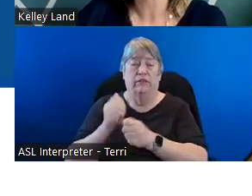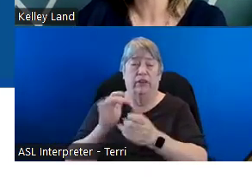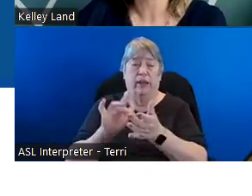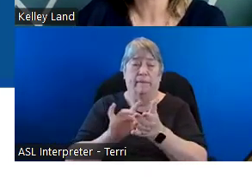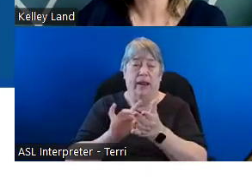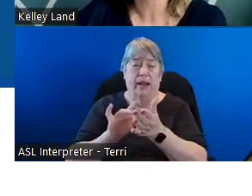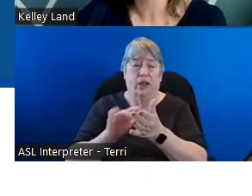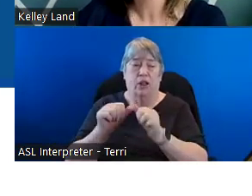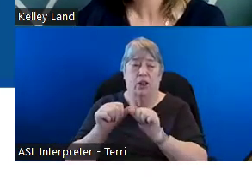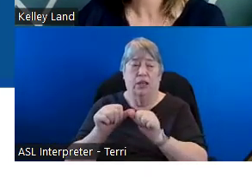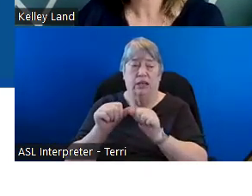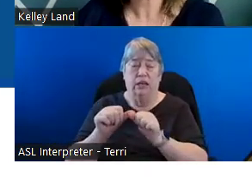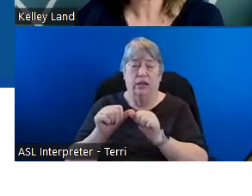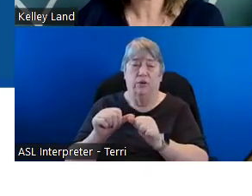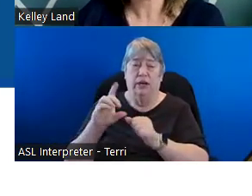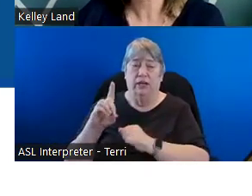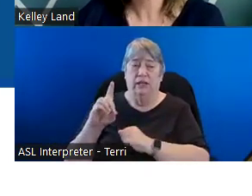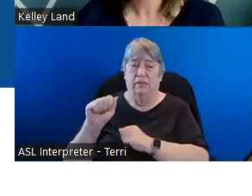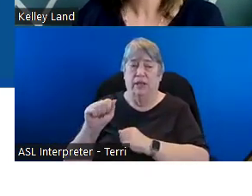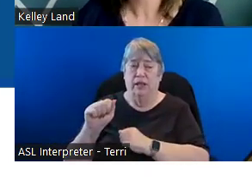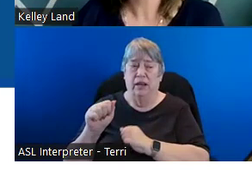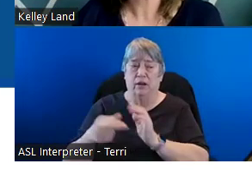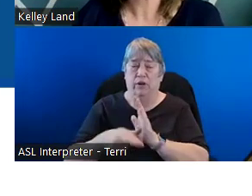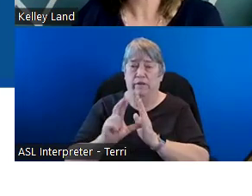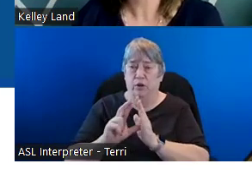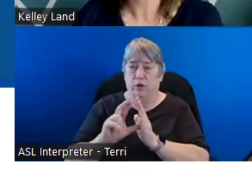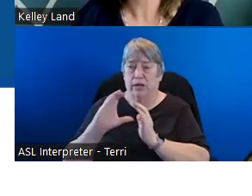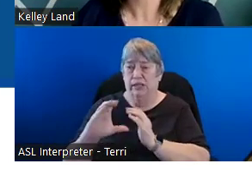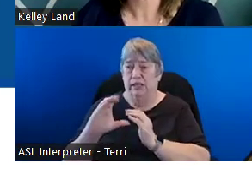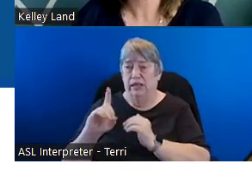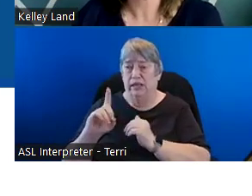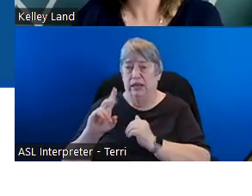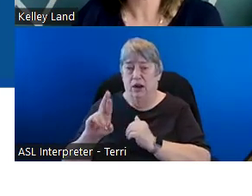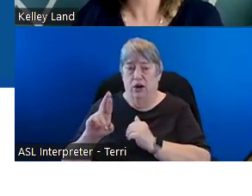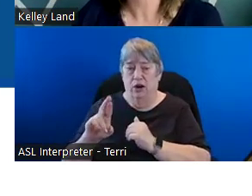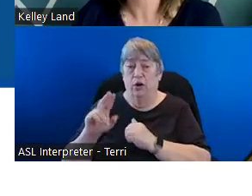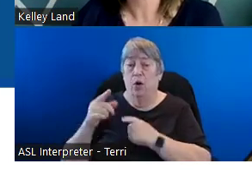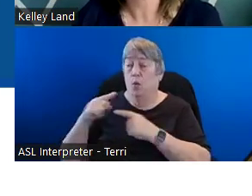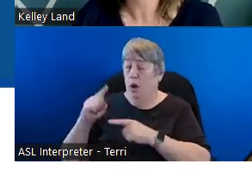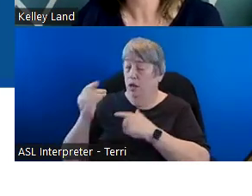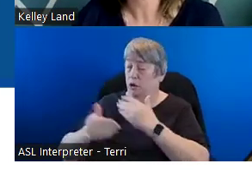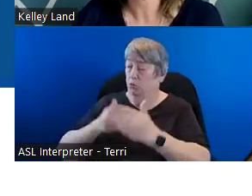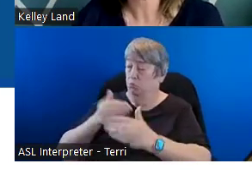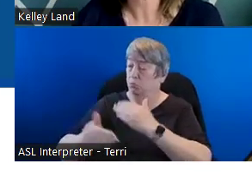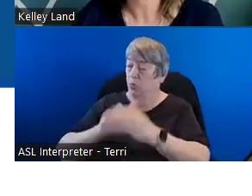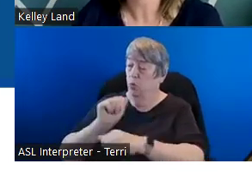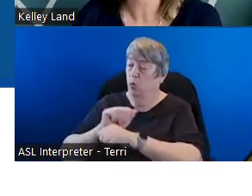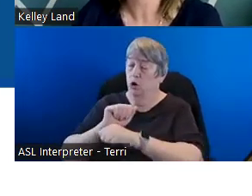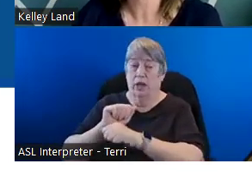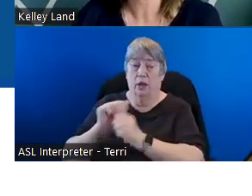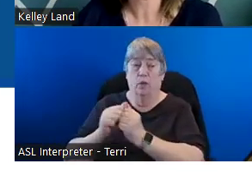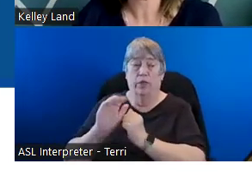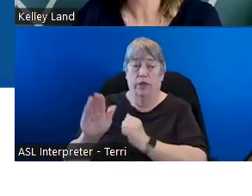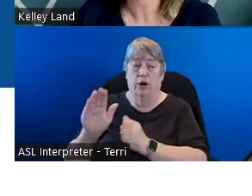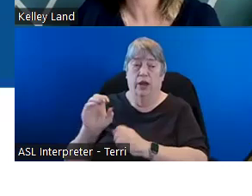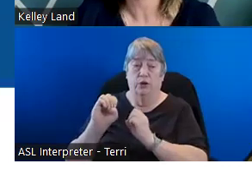continuing disability review or a CDR while making expected progress as they're working with their employment network